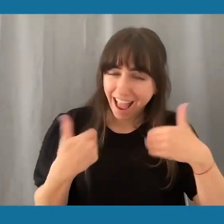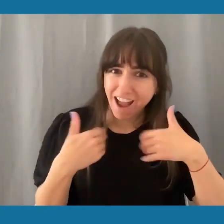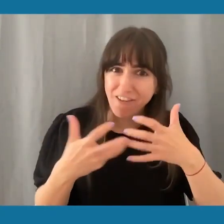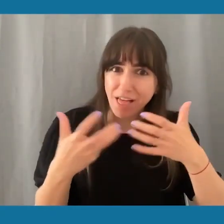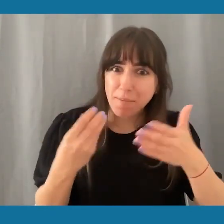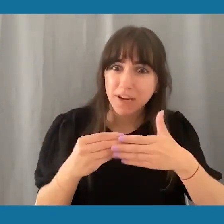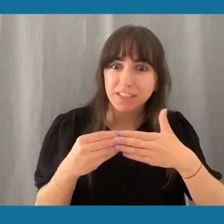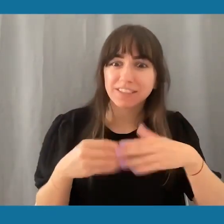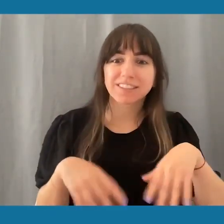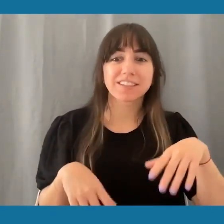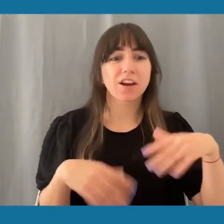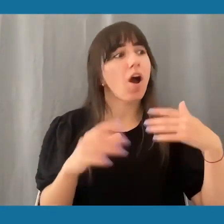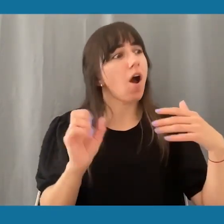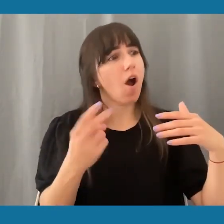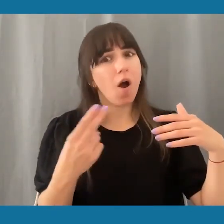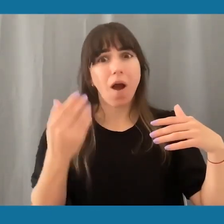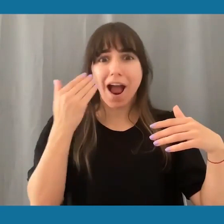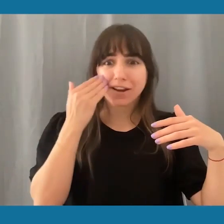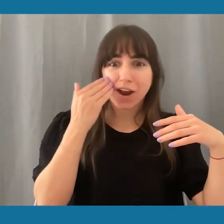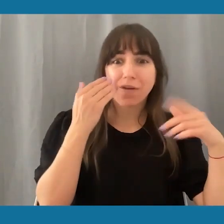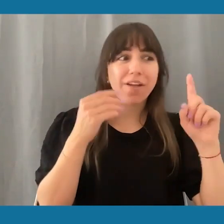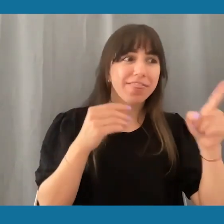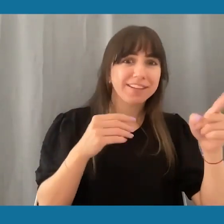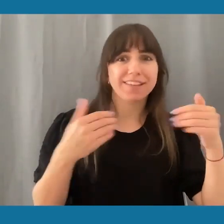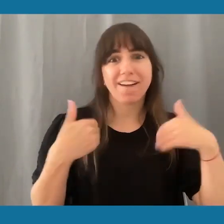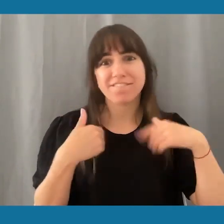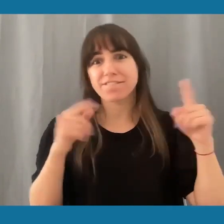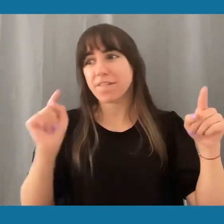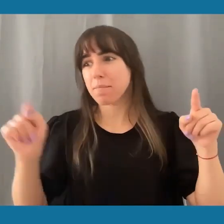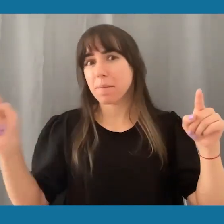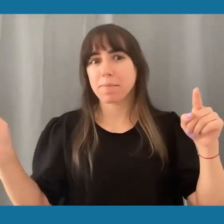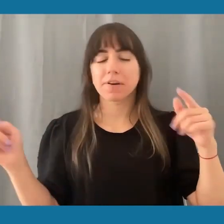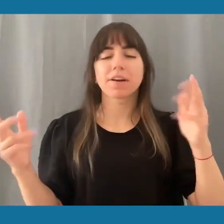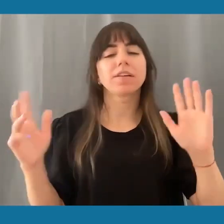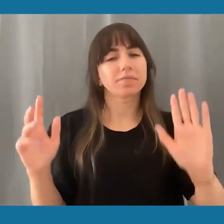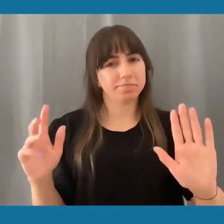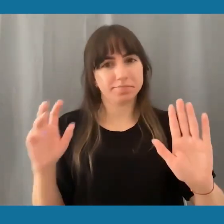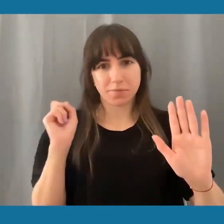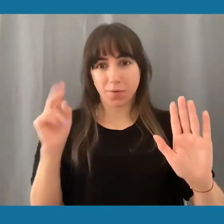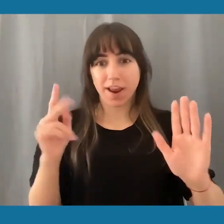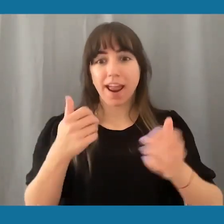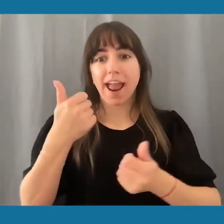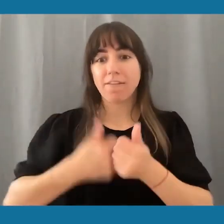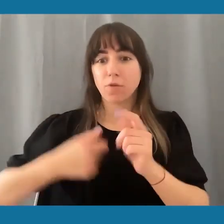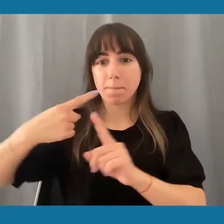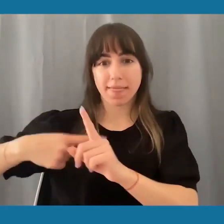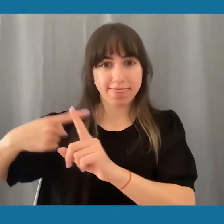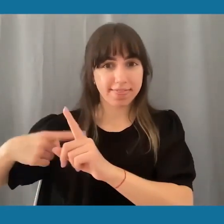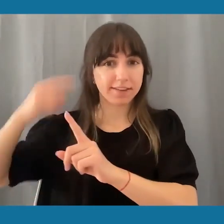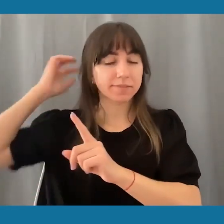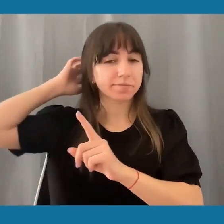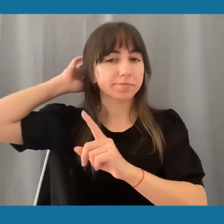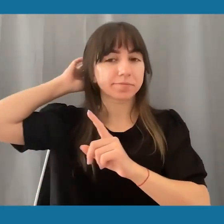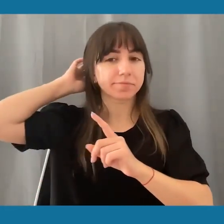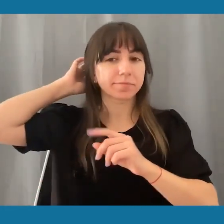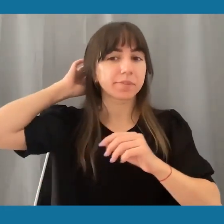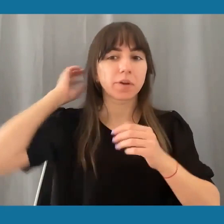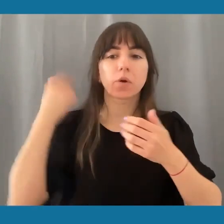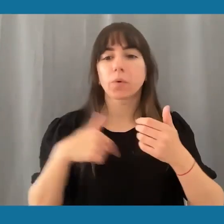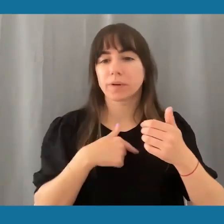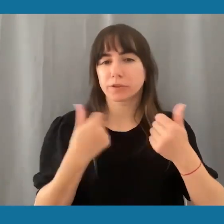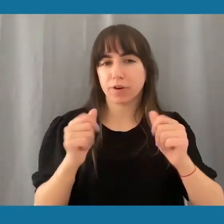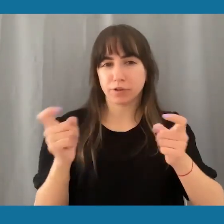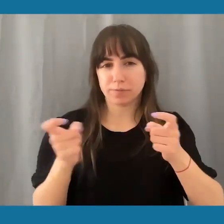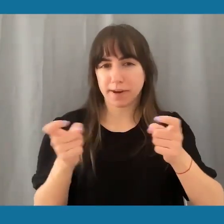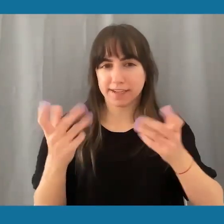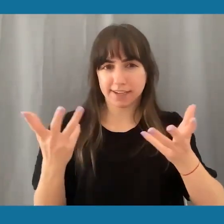month, what we try to do to administer this is we have started a process whereby we educate our group home managers,